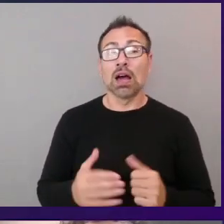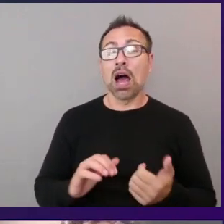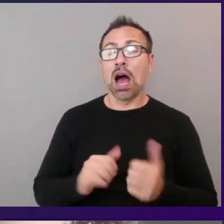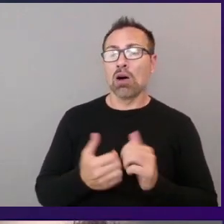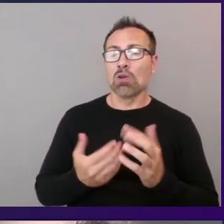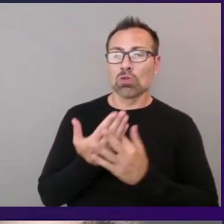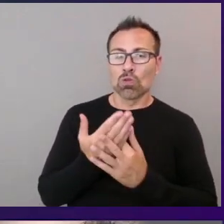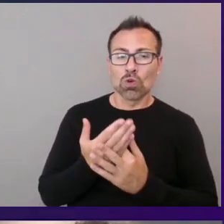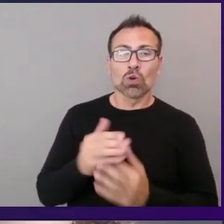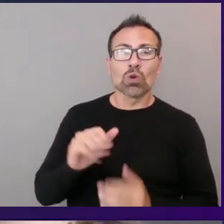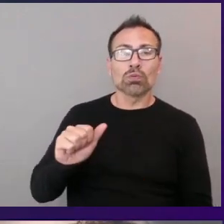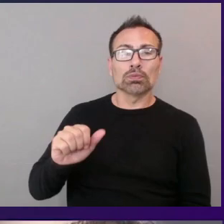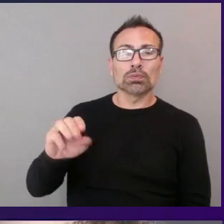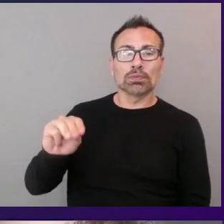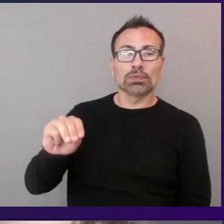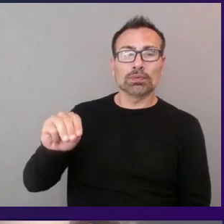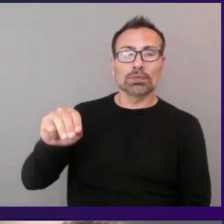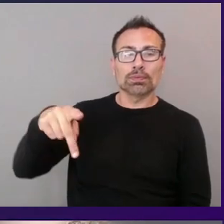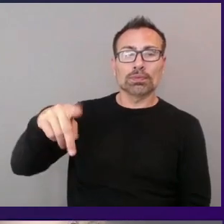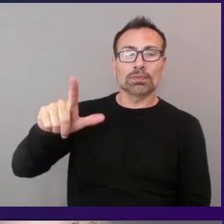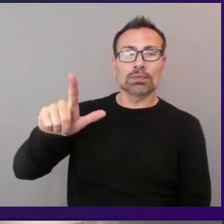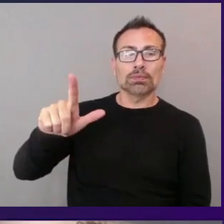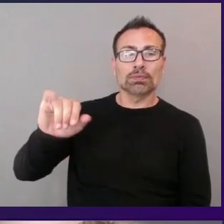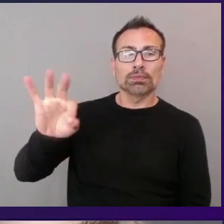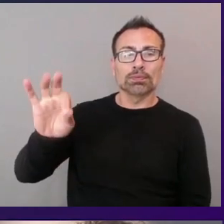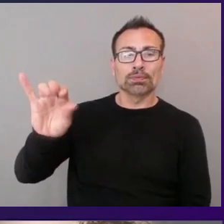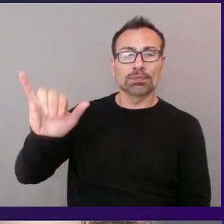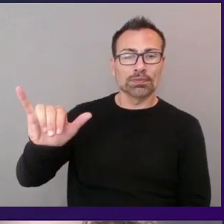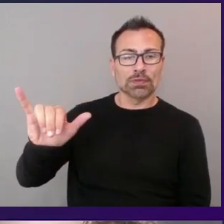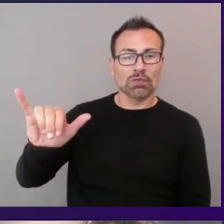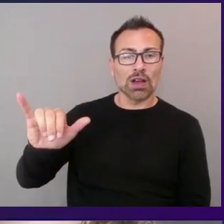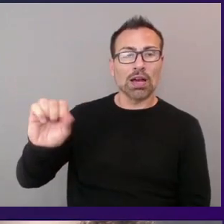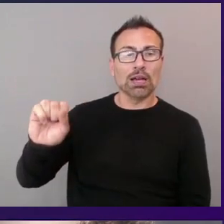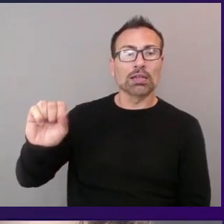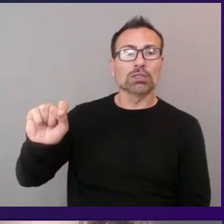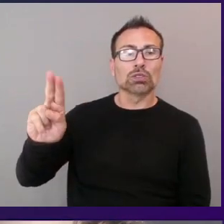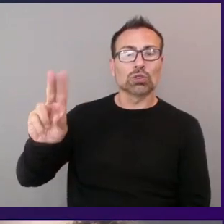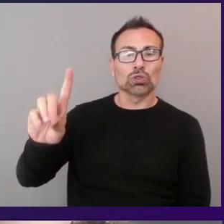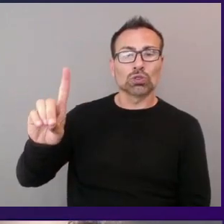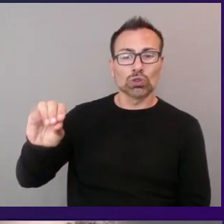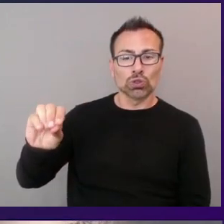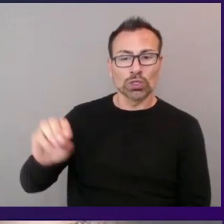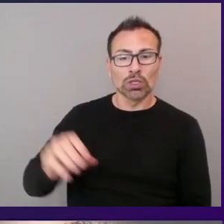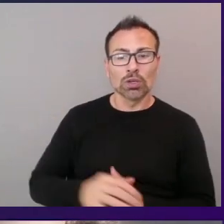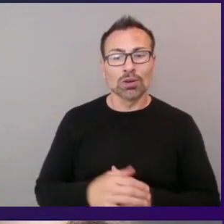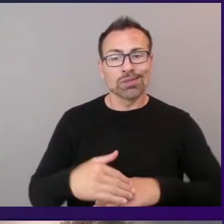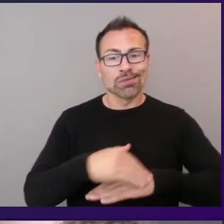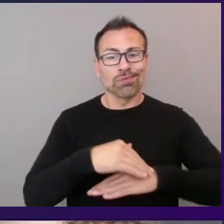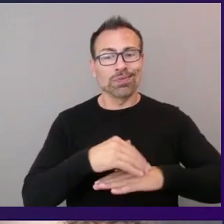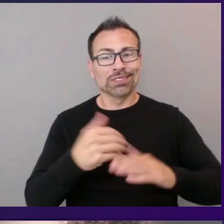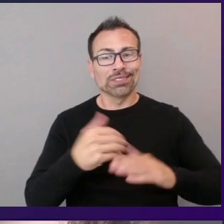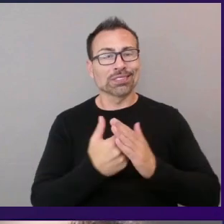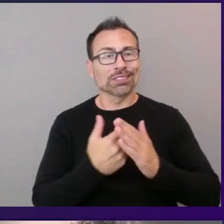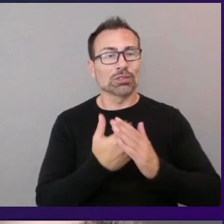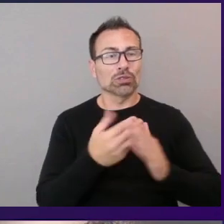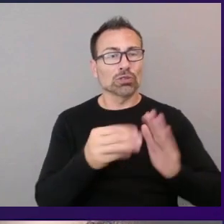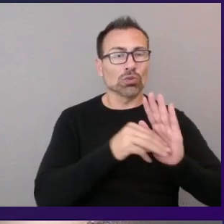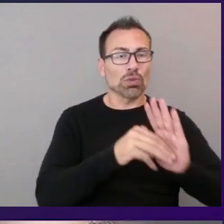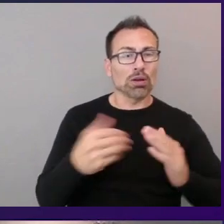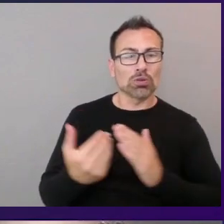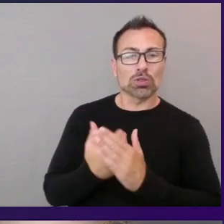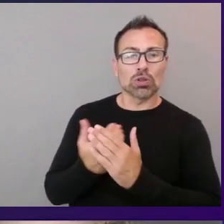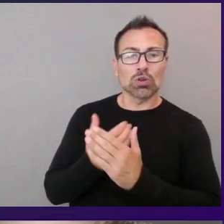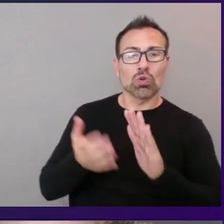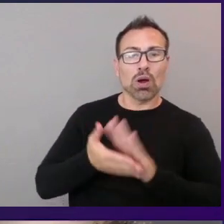Studio, basically new models and new operations. So now we can select the leaderboard model, and you